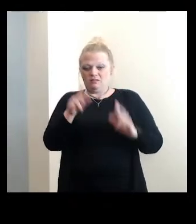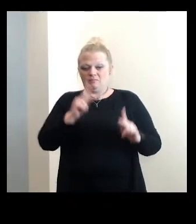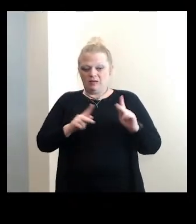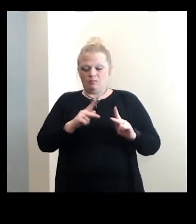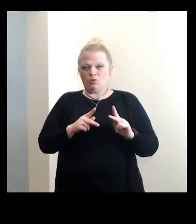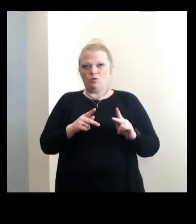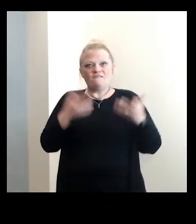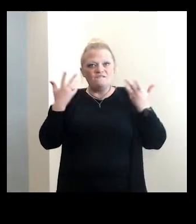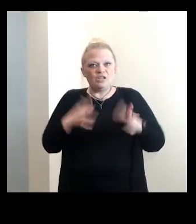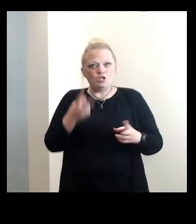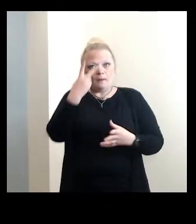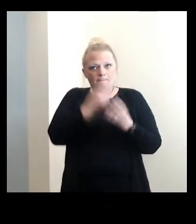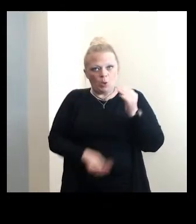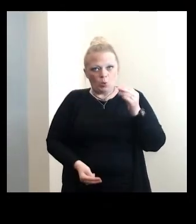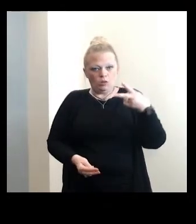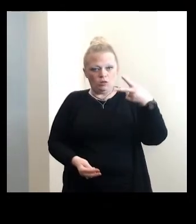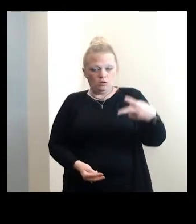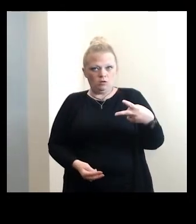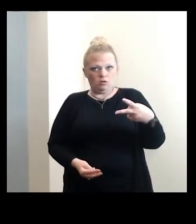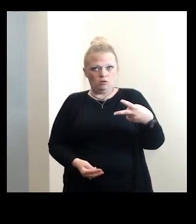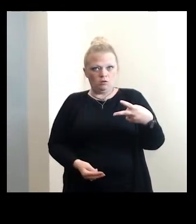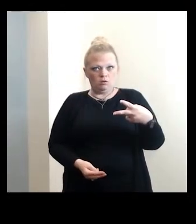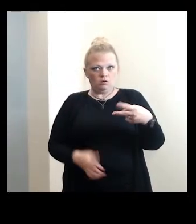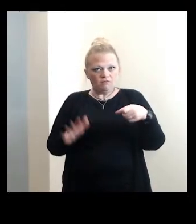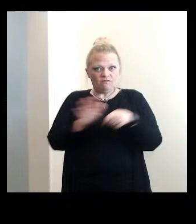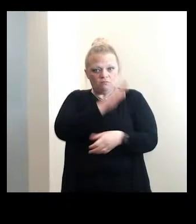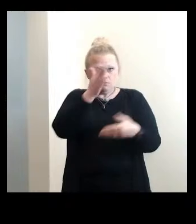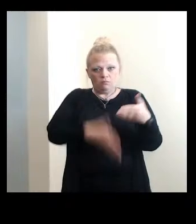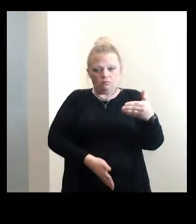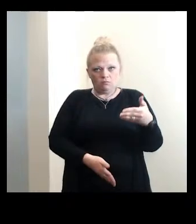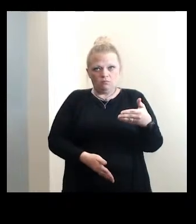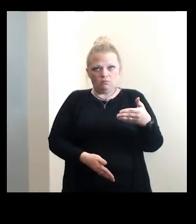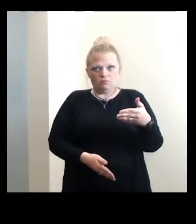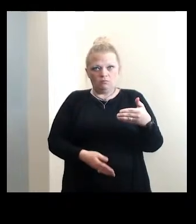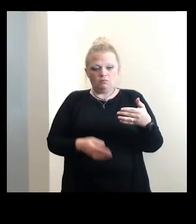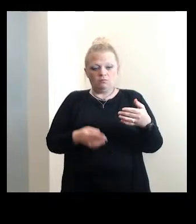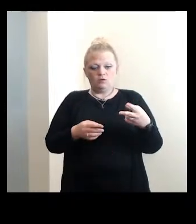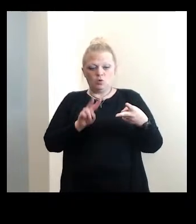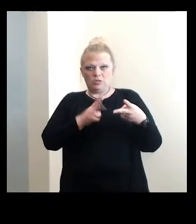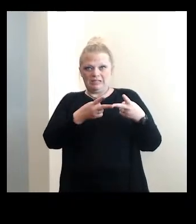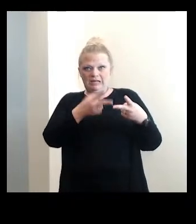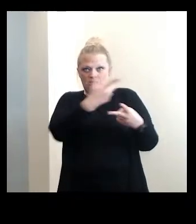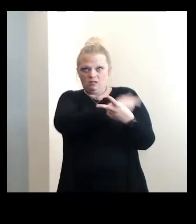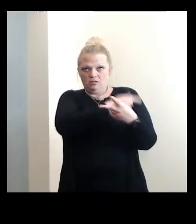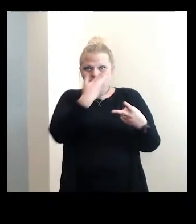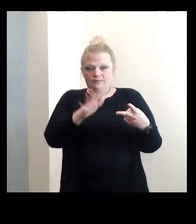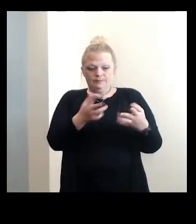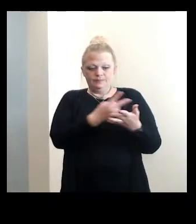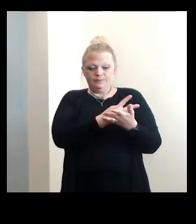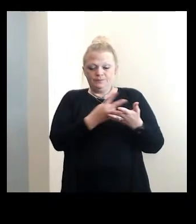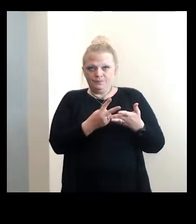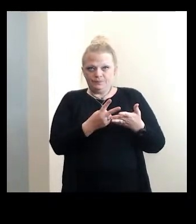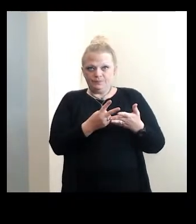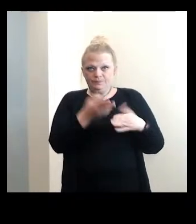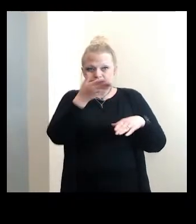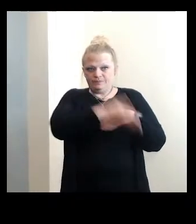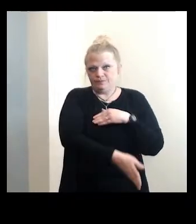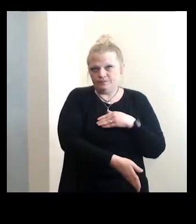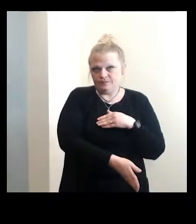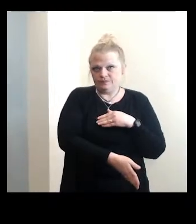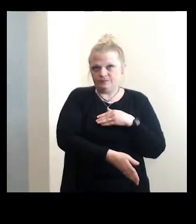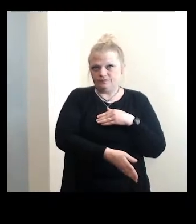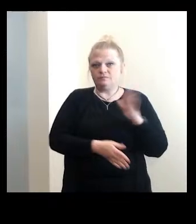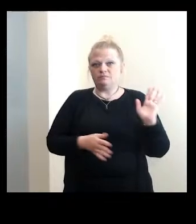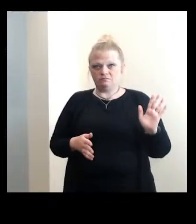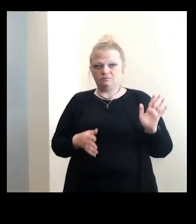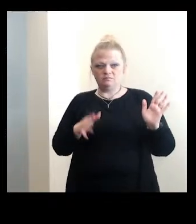through the full vaccination process. So 2 weeks after your second dose for the Pfizer and Moderna, same